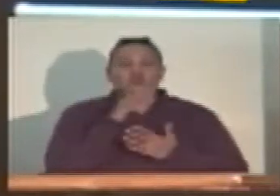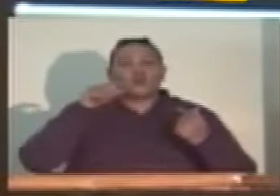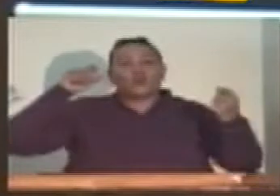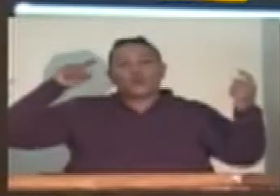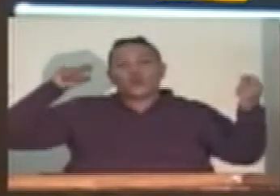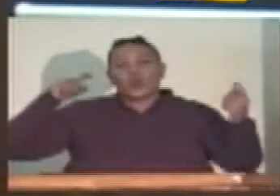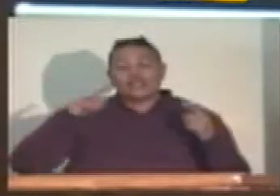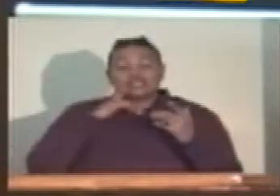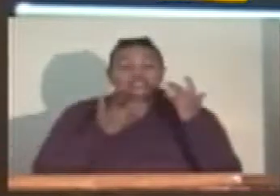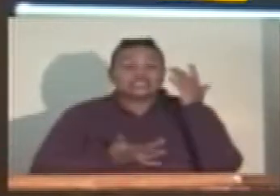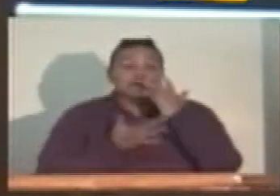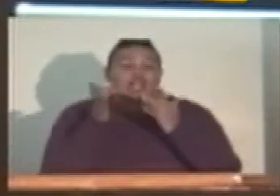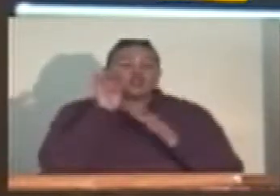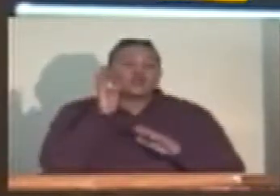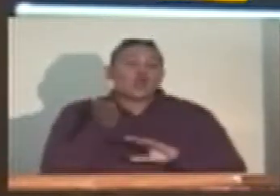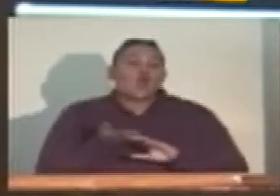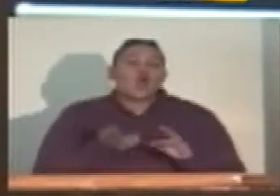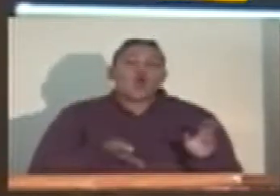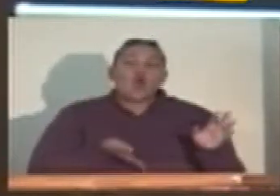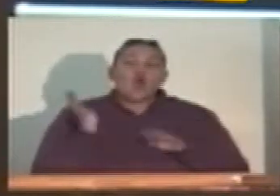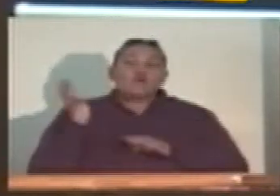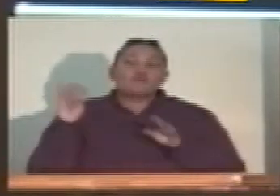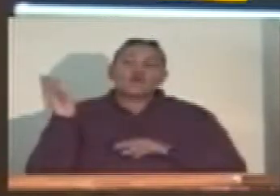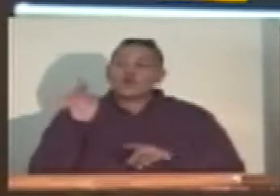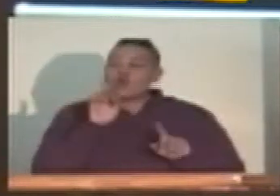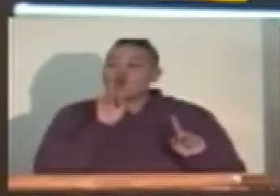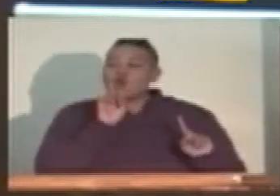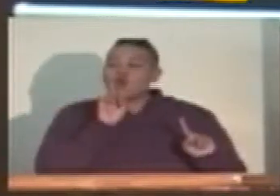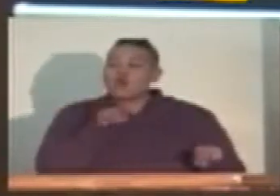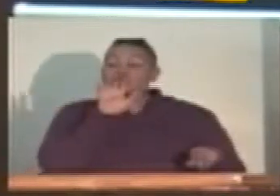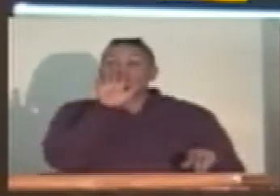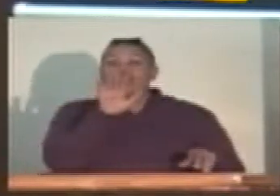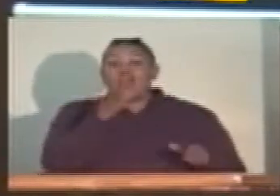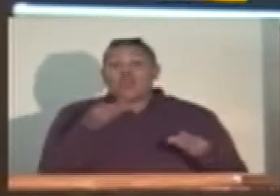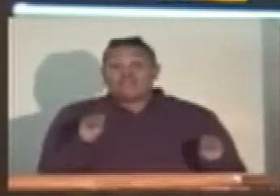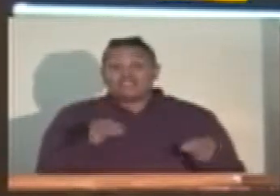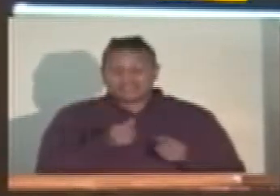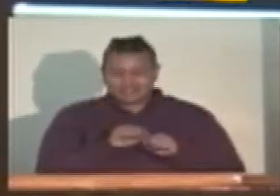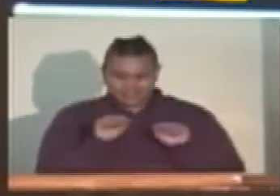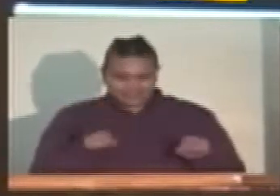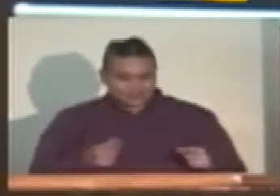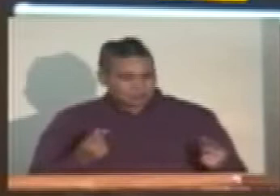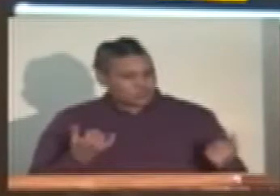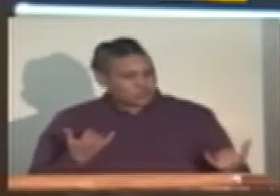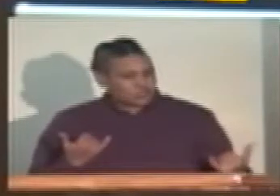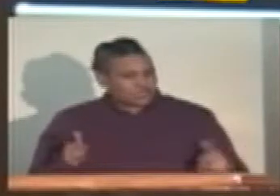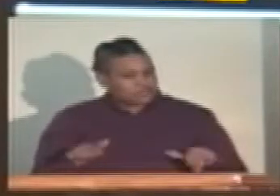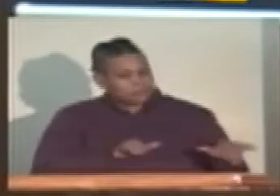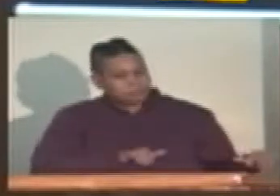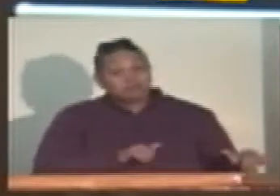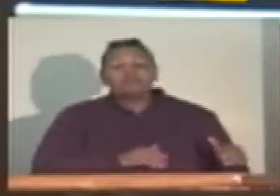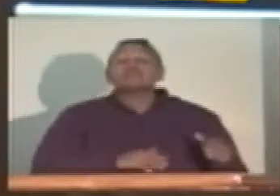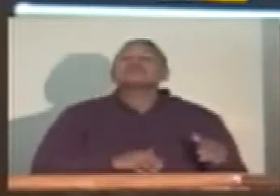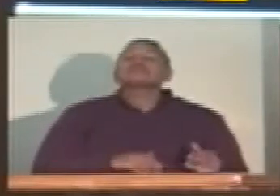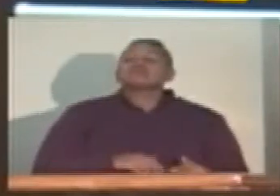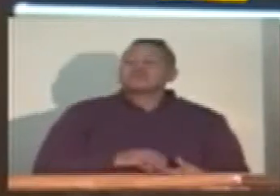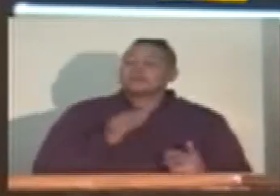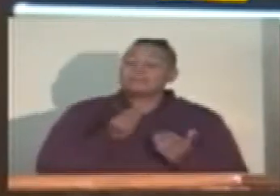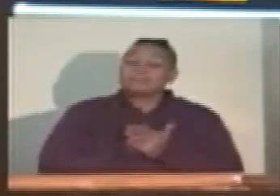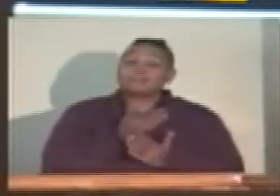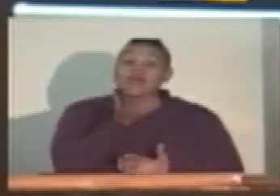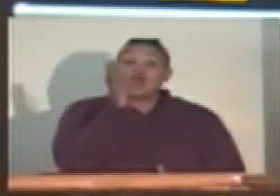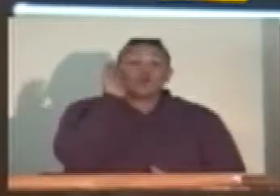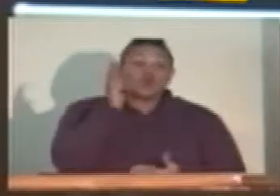technology, will upload orders to their back office system as done today. Buyers will, in